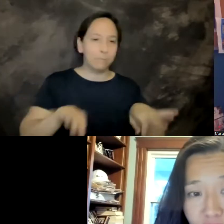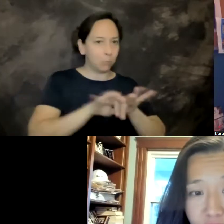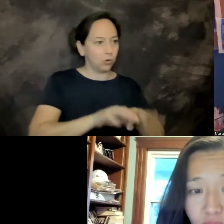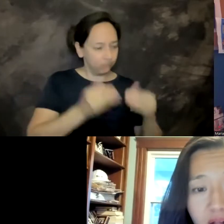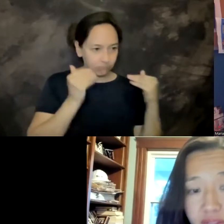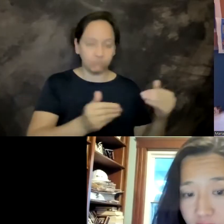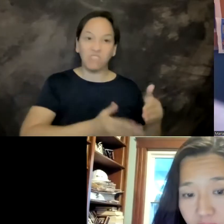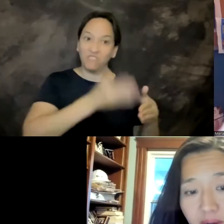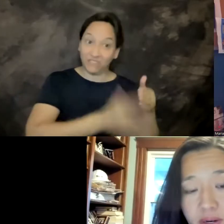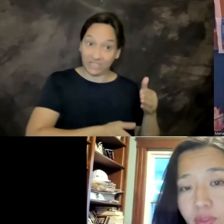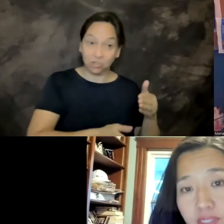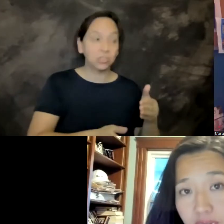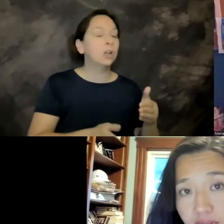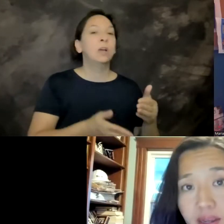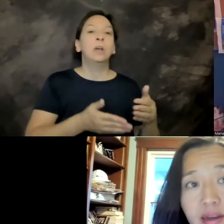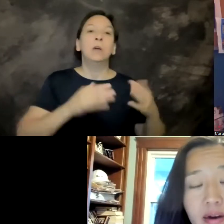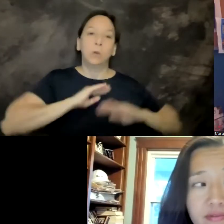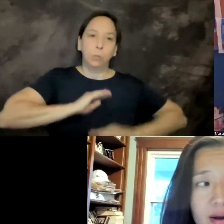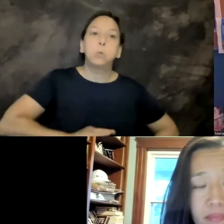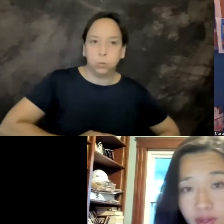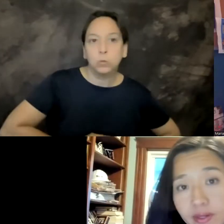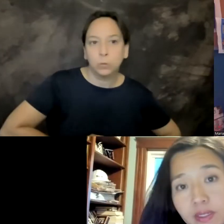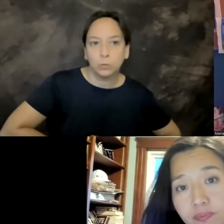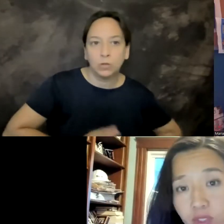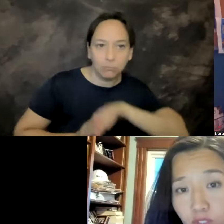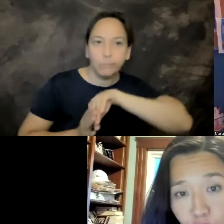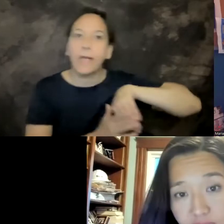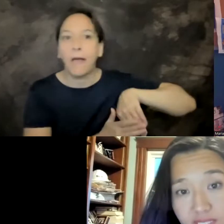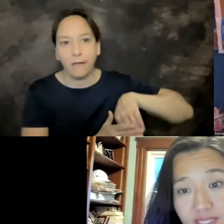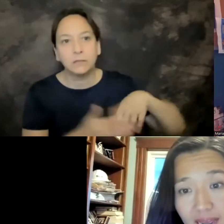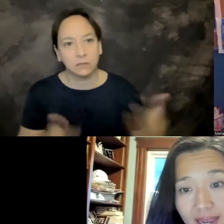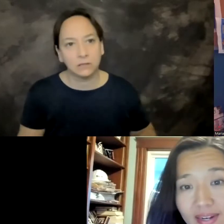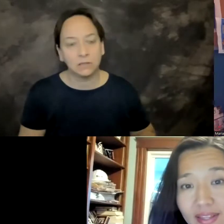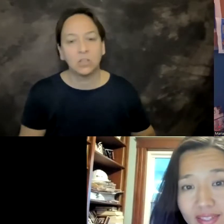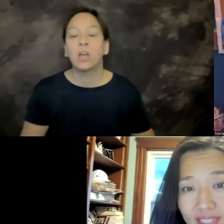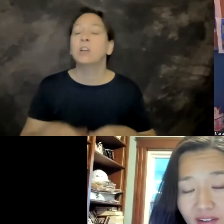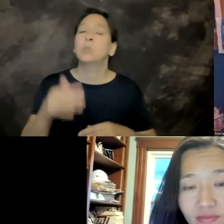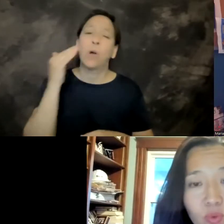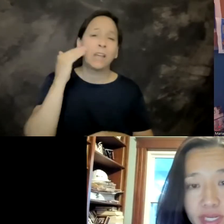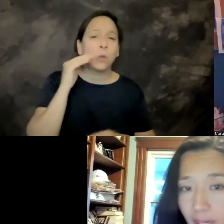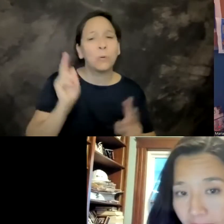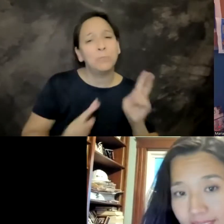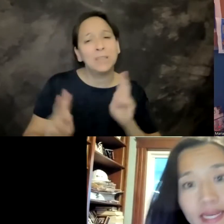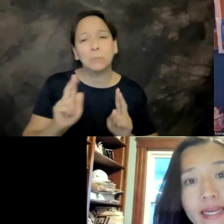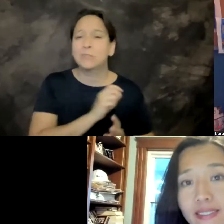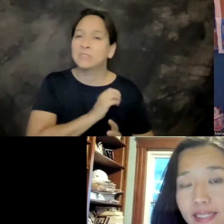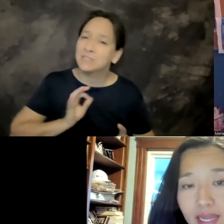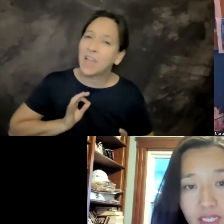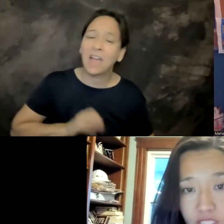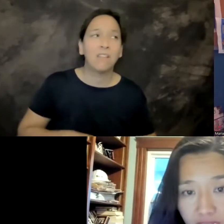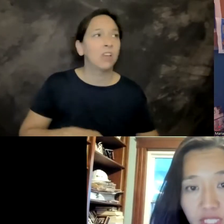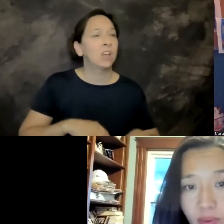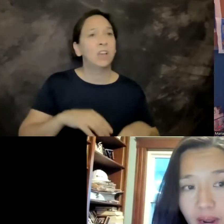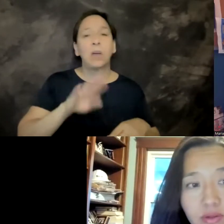you so much to all the team. I know the city from the streets side and the staff working on bus lanes